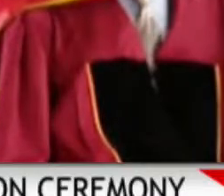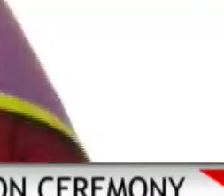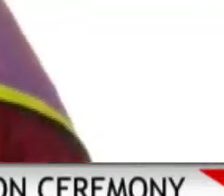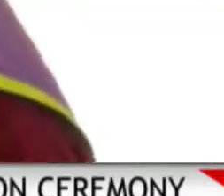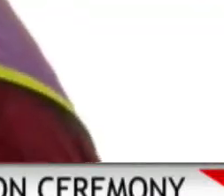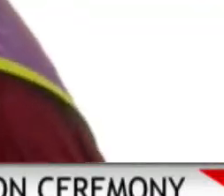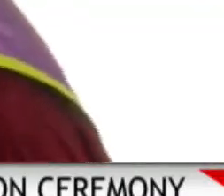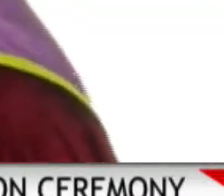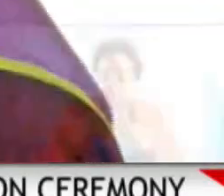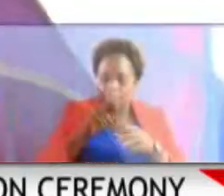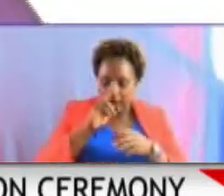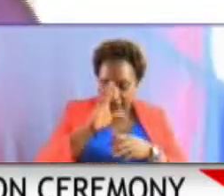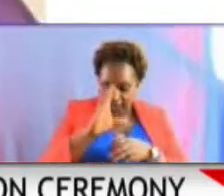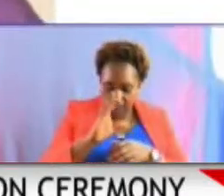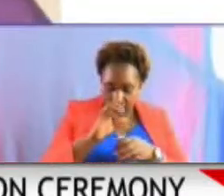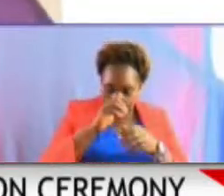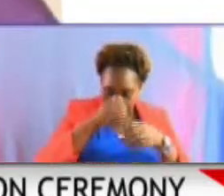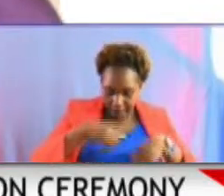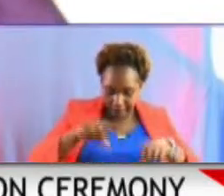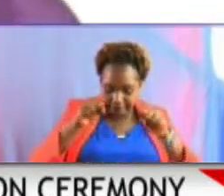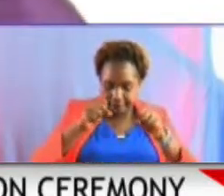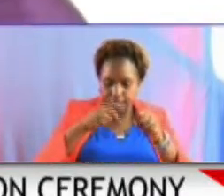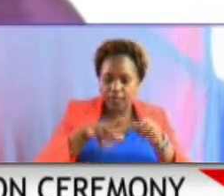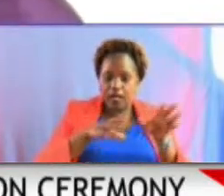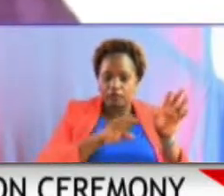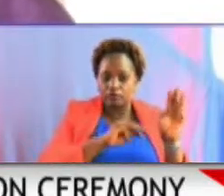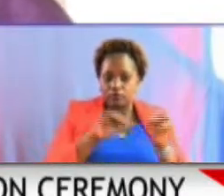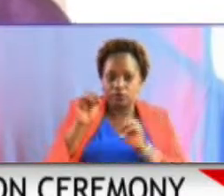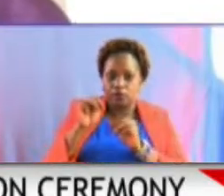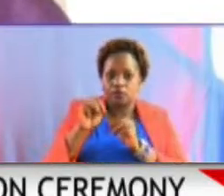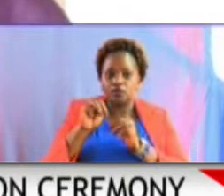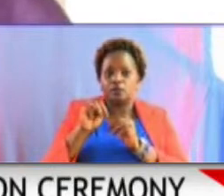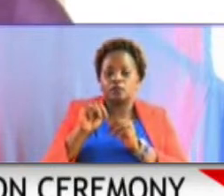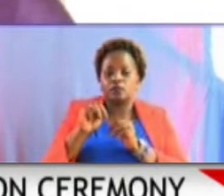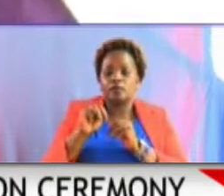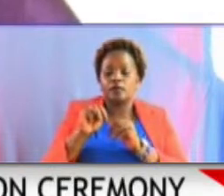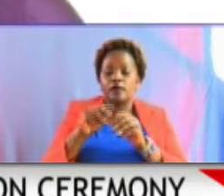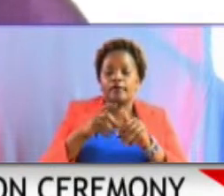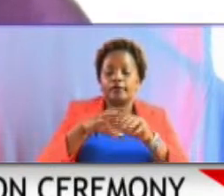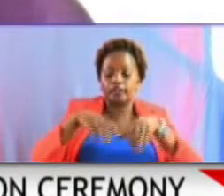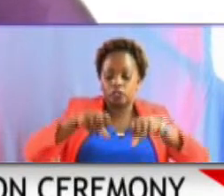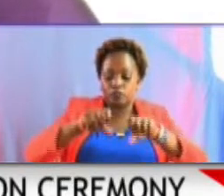Mr. Chancellor, sir, we now move to the award of diplomas.